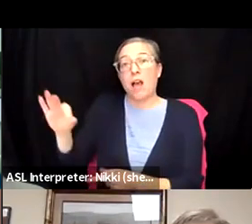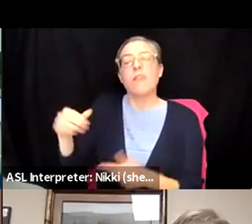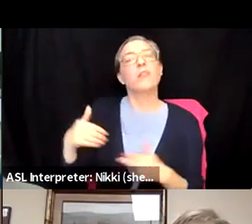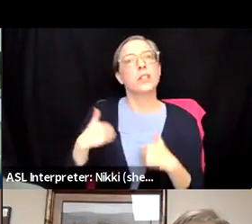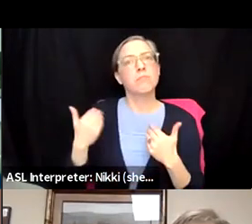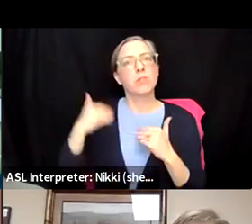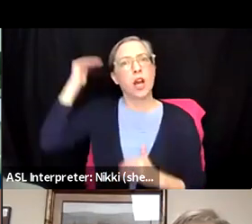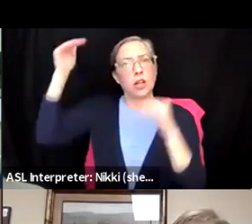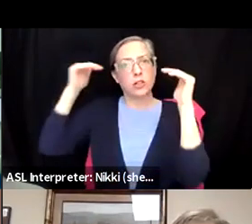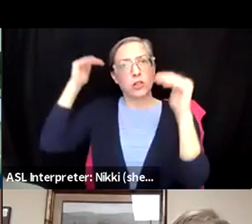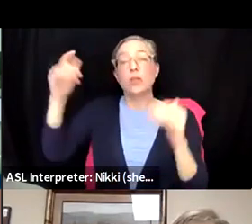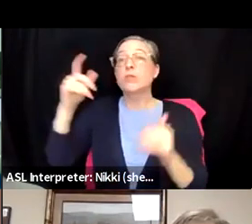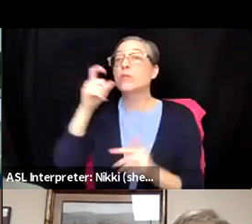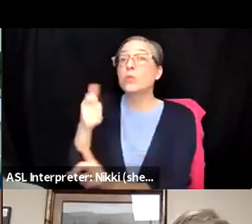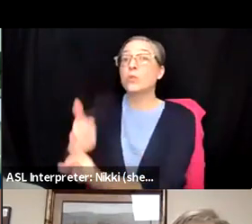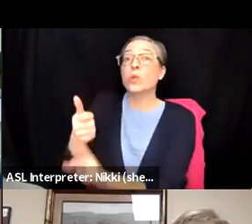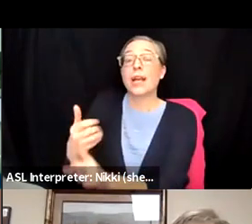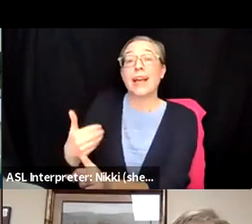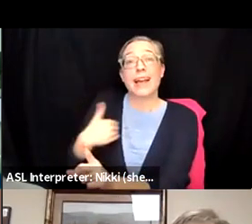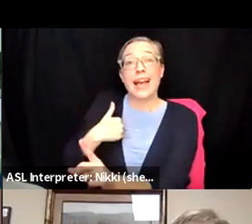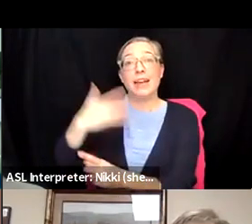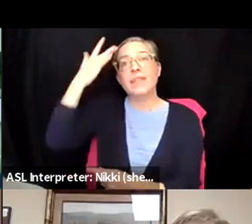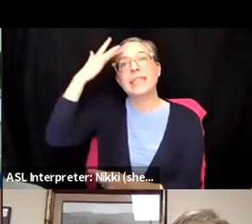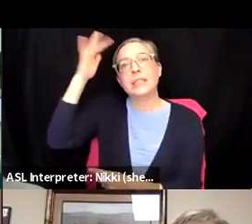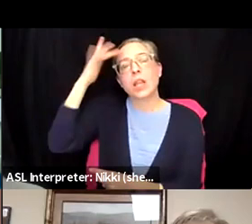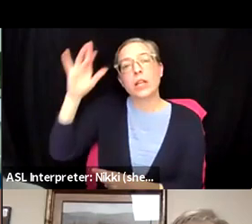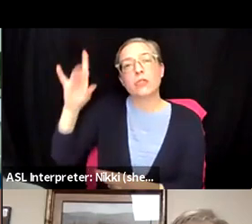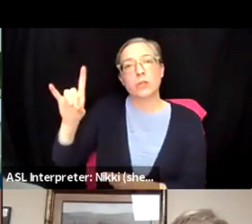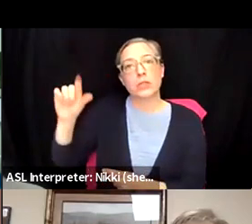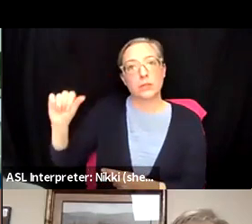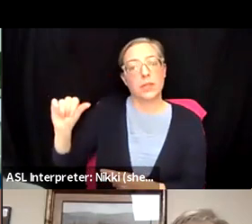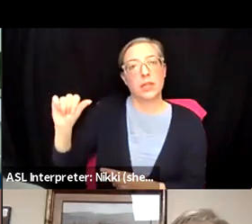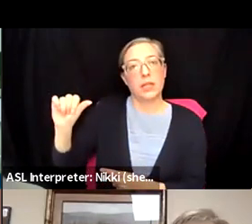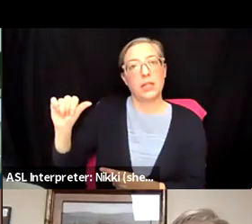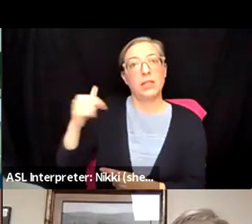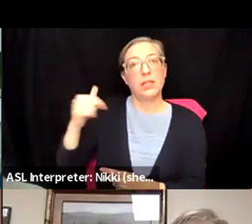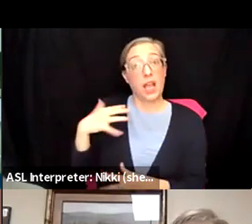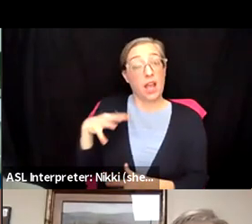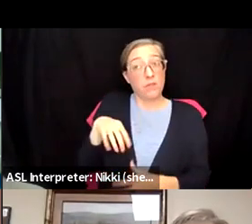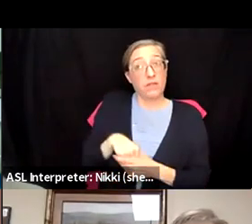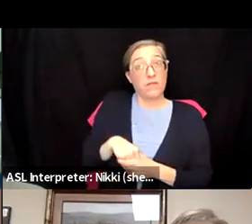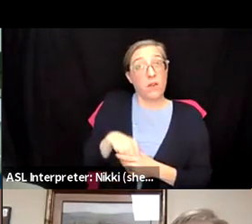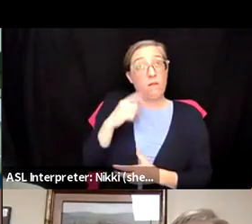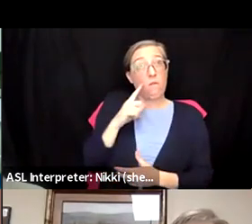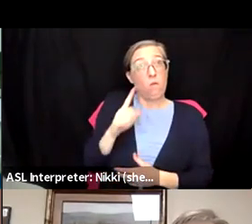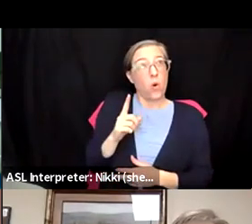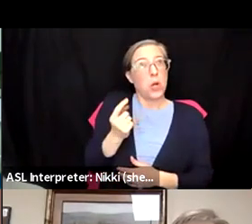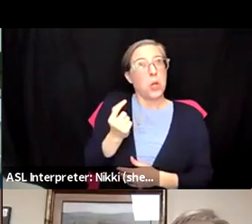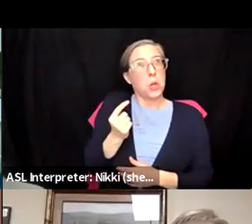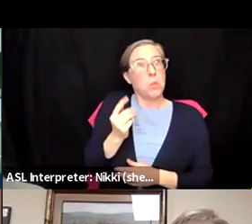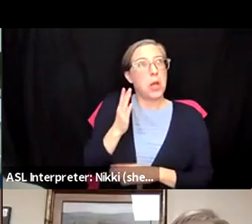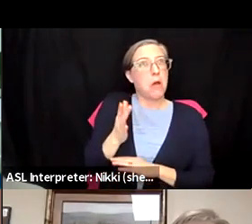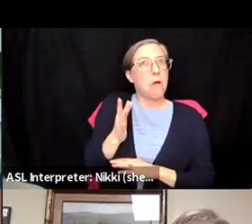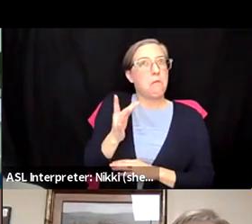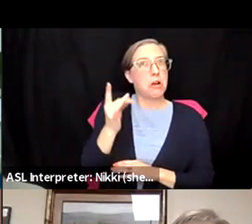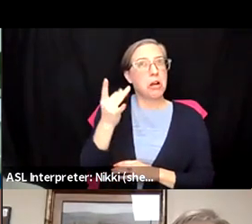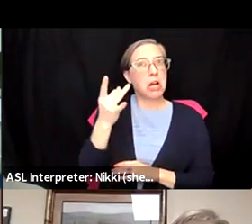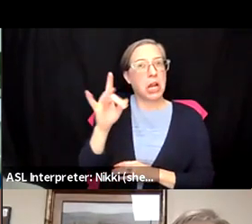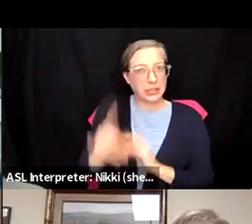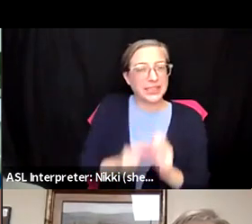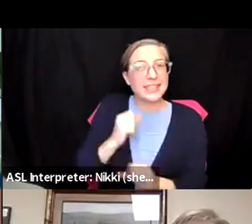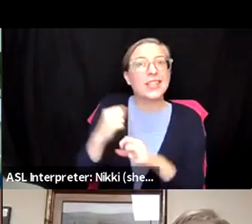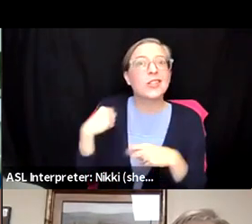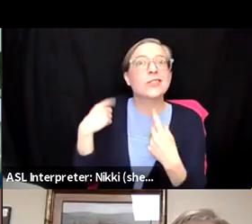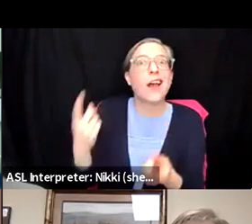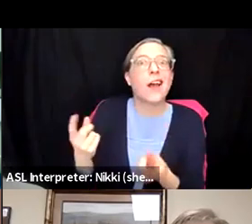disabilities and have been here for a little bit over 18 years. So really glad to be here and glad